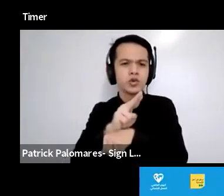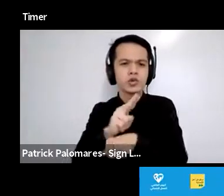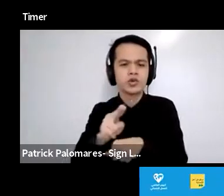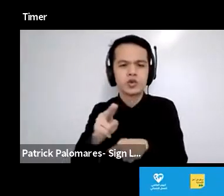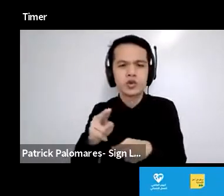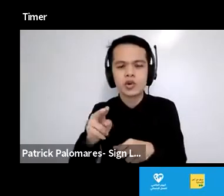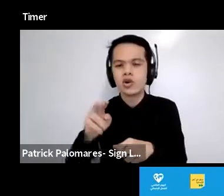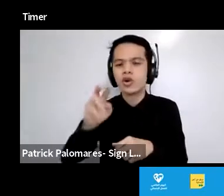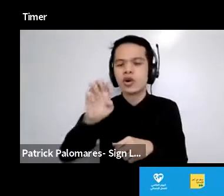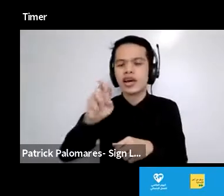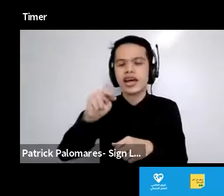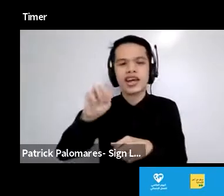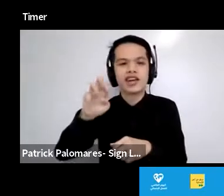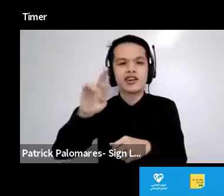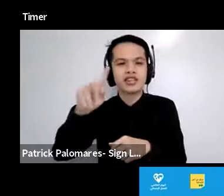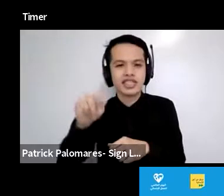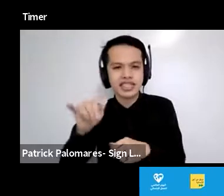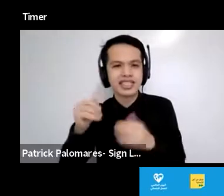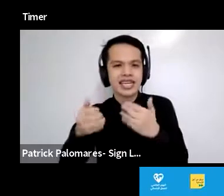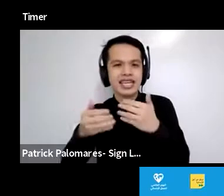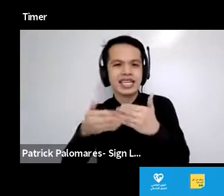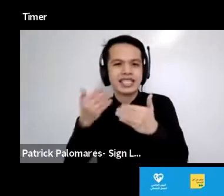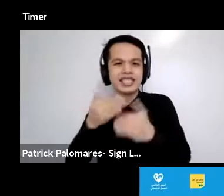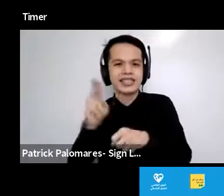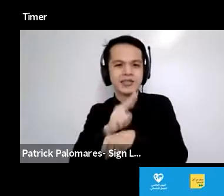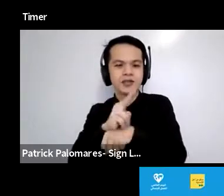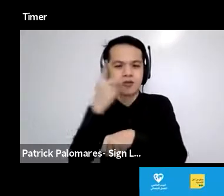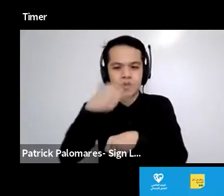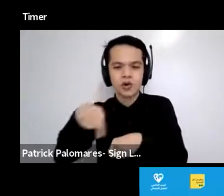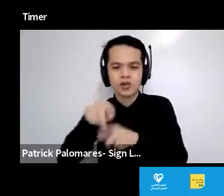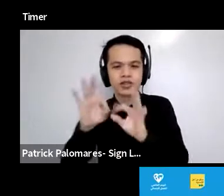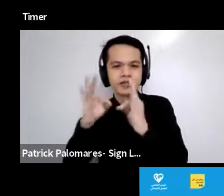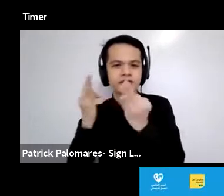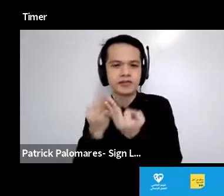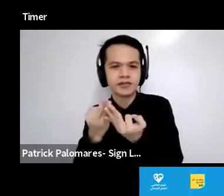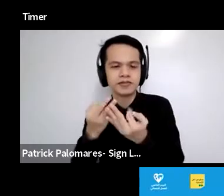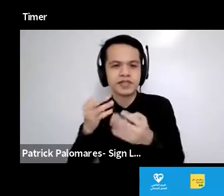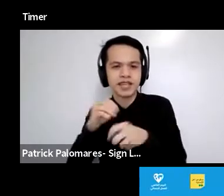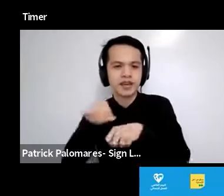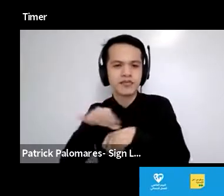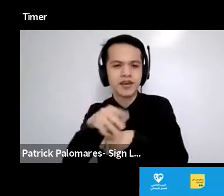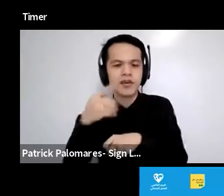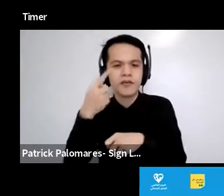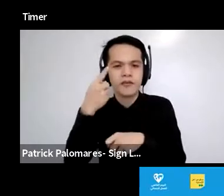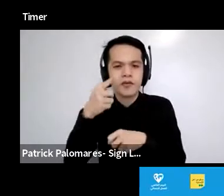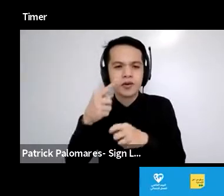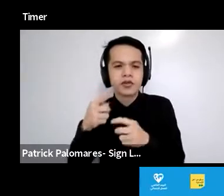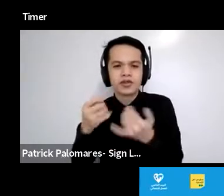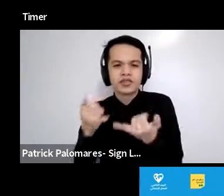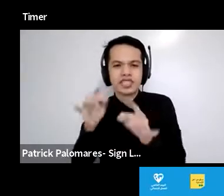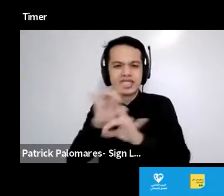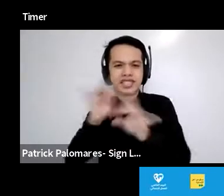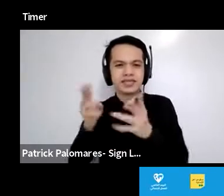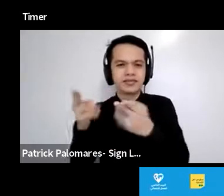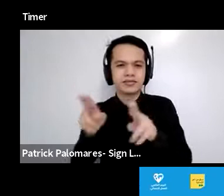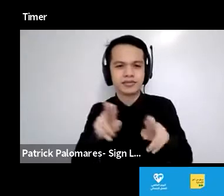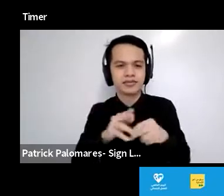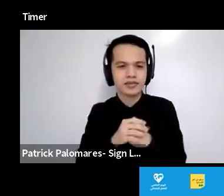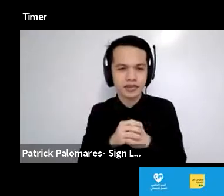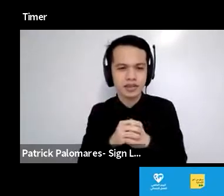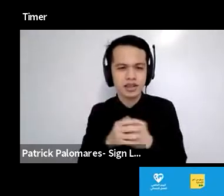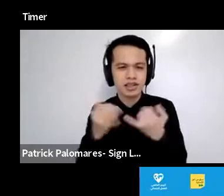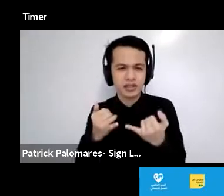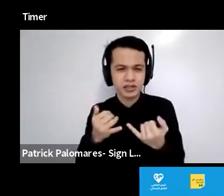and sustainable solutions for displaced families affected by new and projected crises. In the interest of